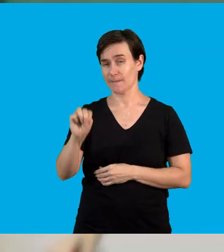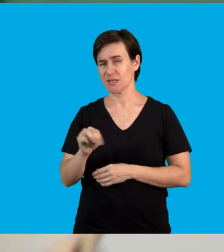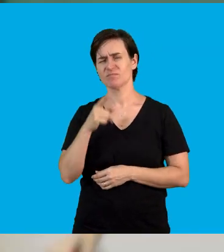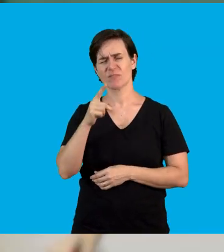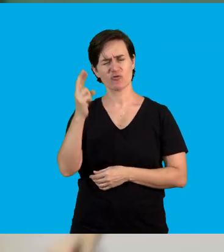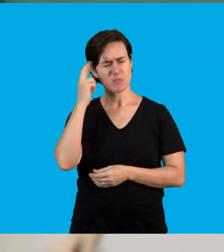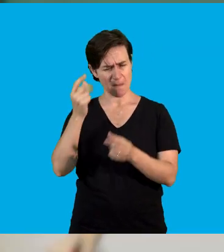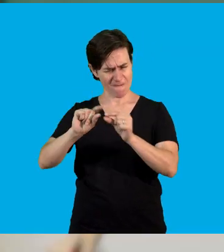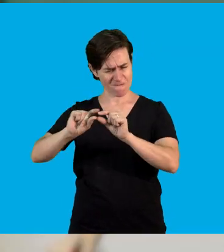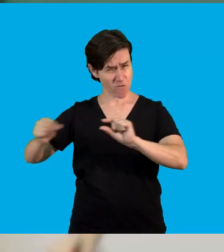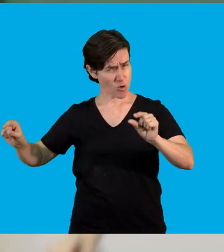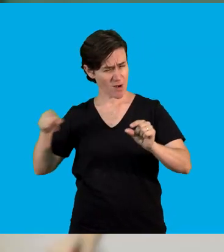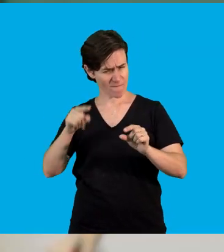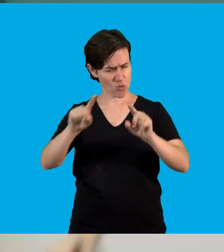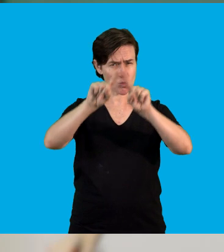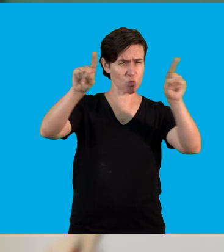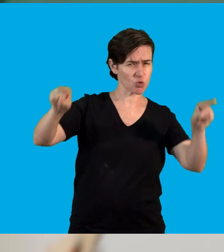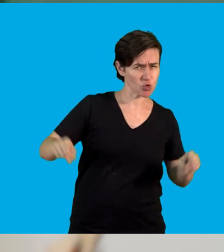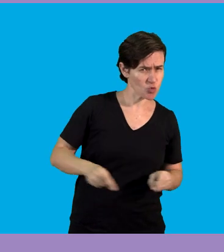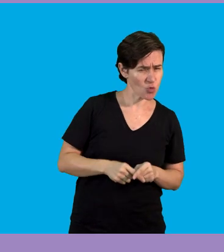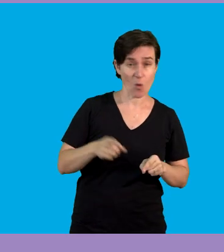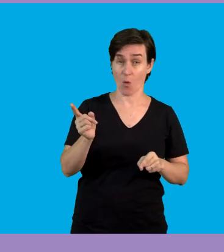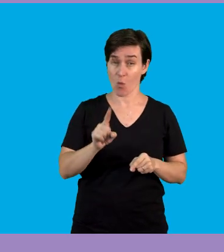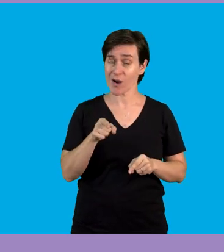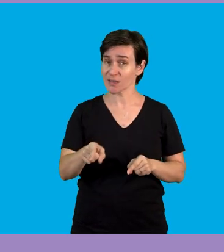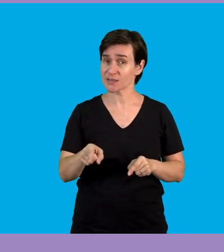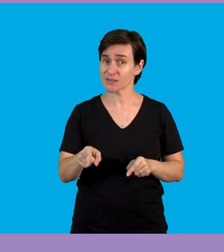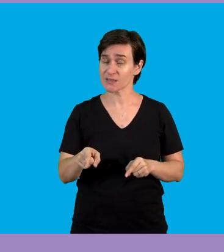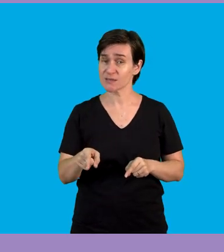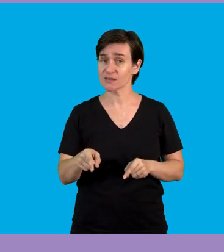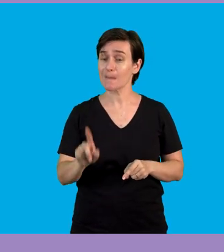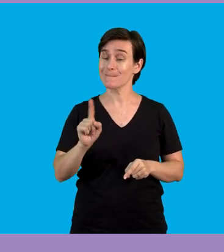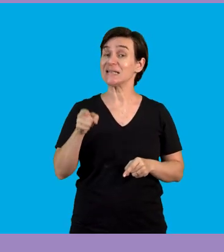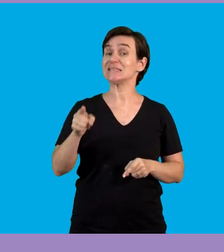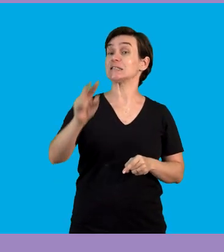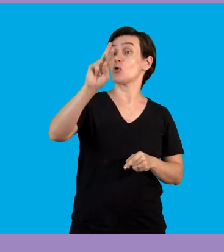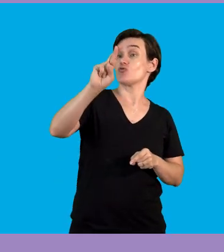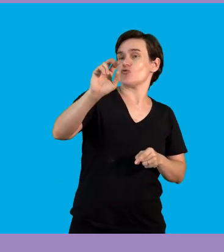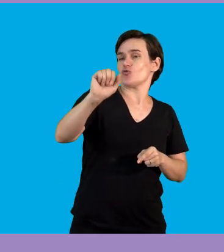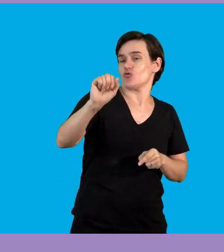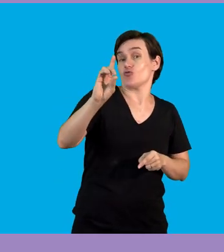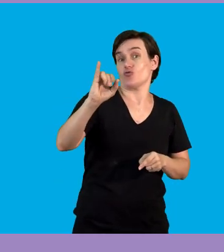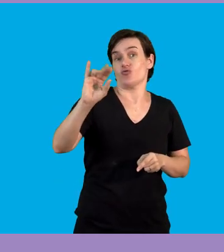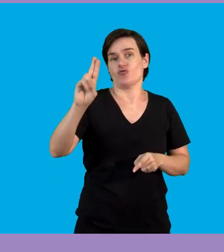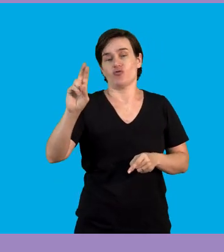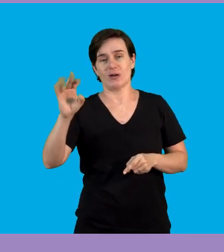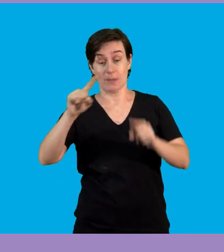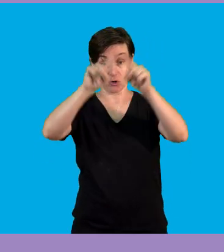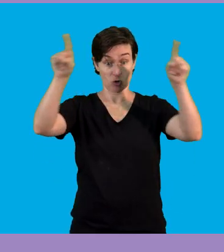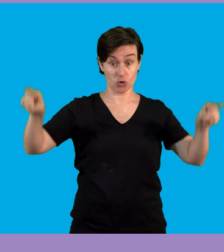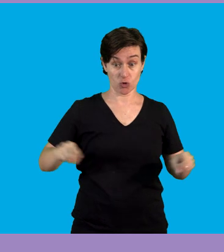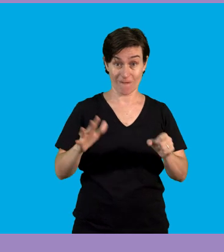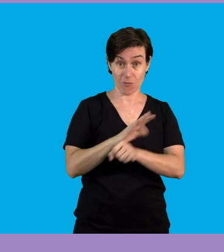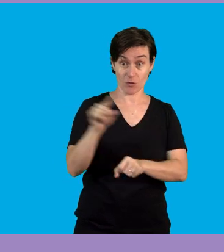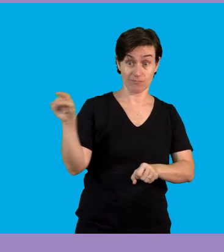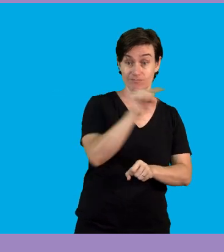remember, the formula for the area of a circle requires us to have the radius of the circle. And as